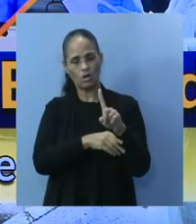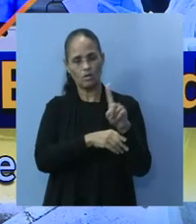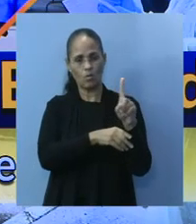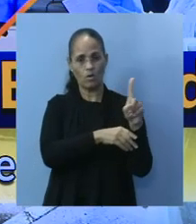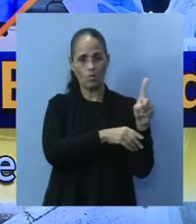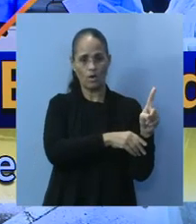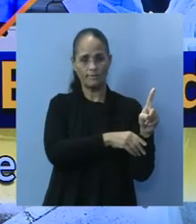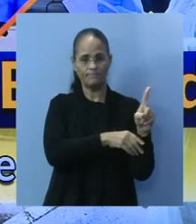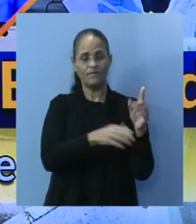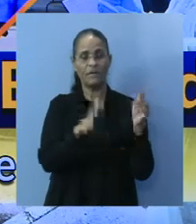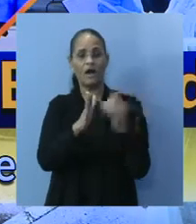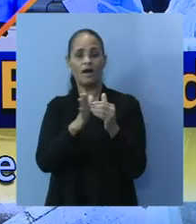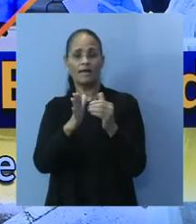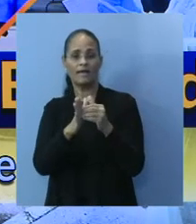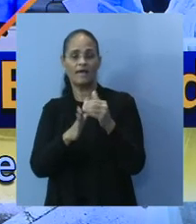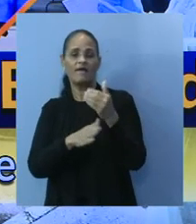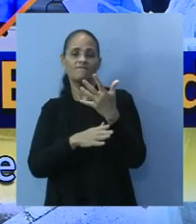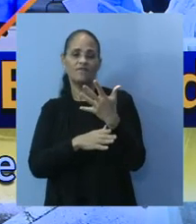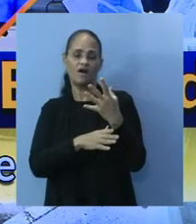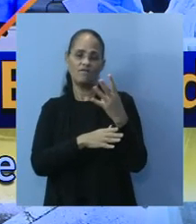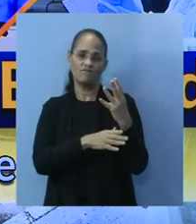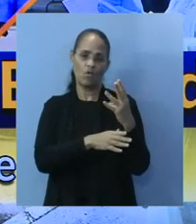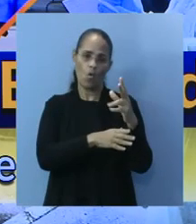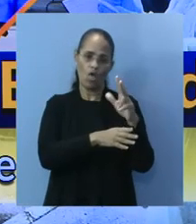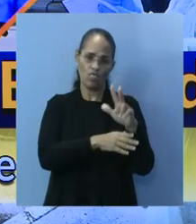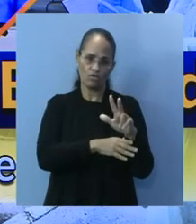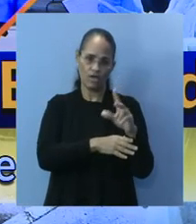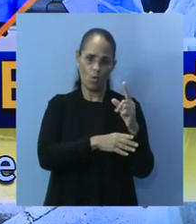543-1111. Again,